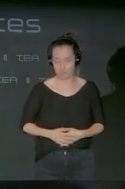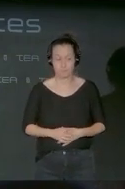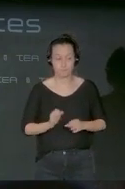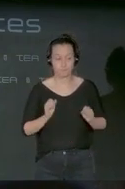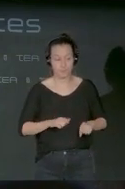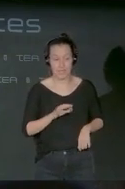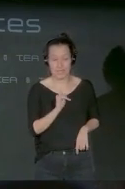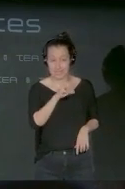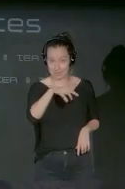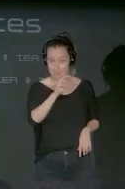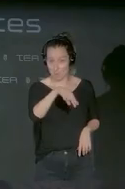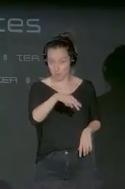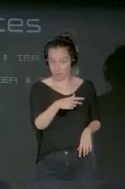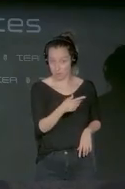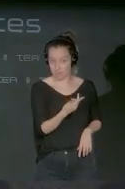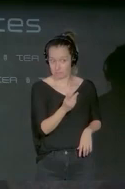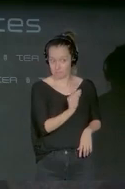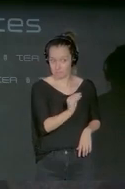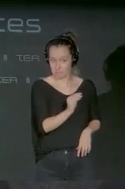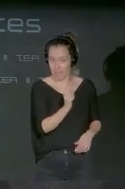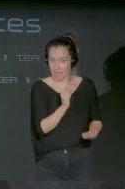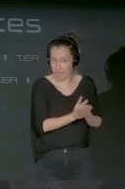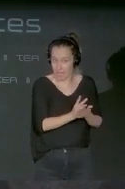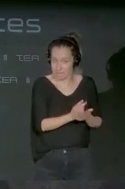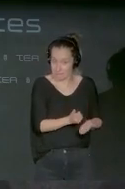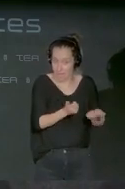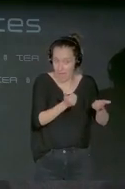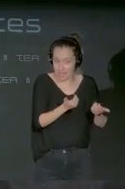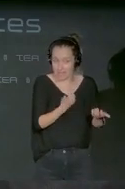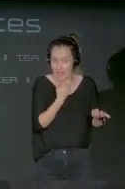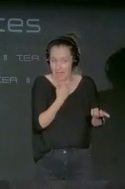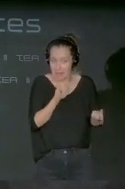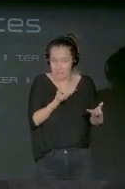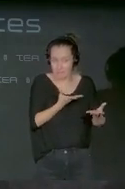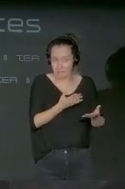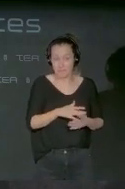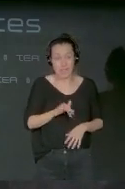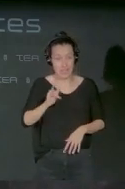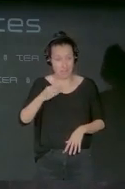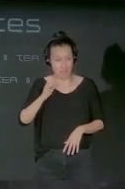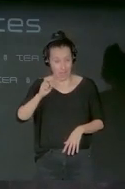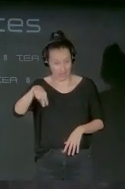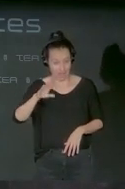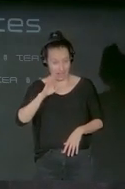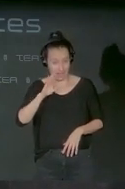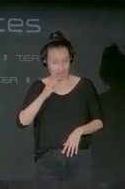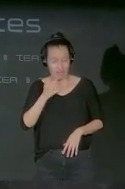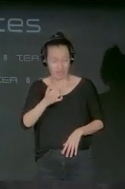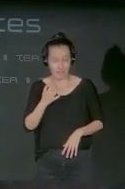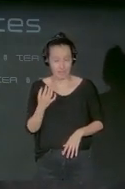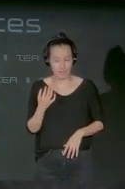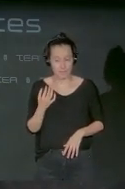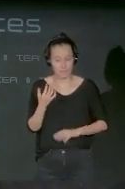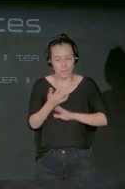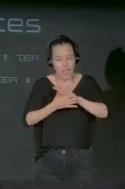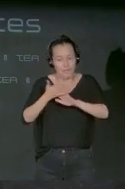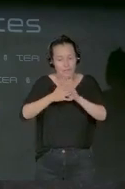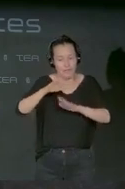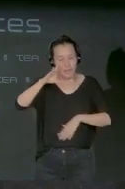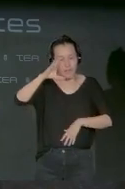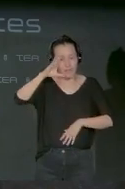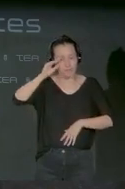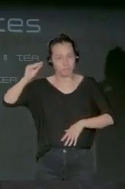Simon, ¿algún desafío más? Planteaba Iván García del Blanco, hablaba de la inteligencia artificial